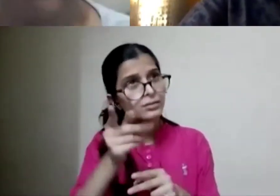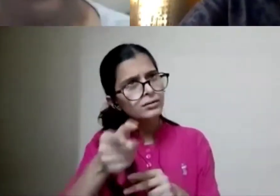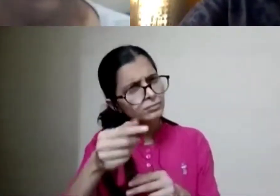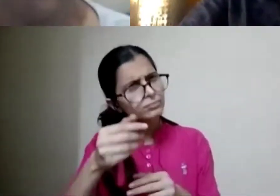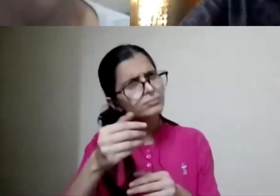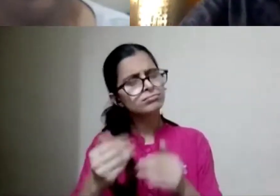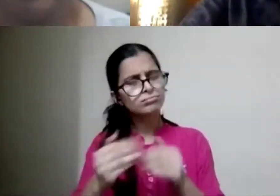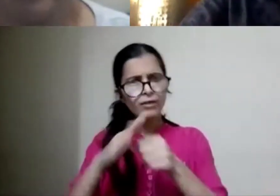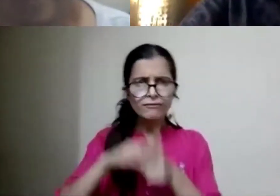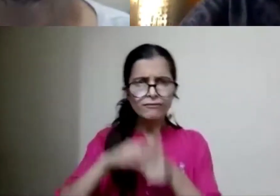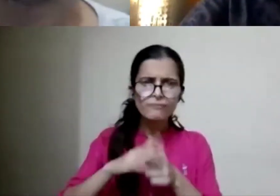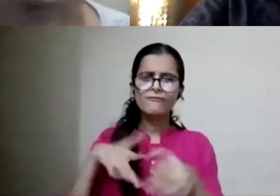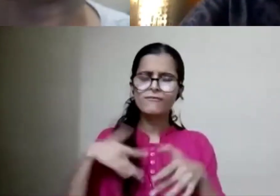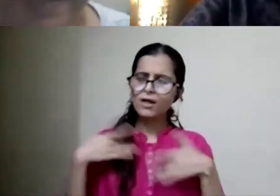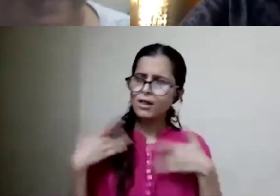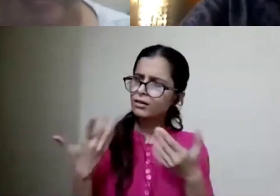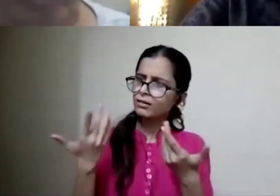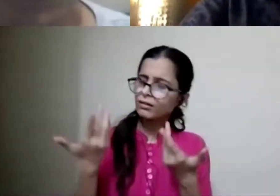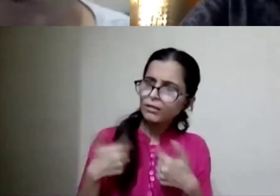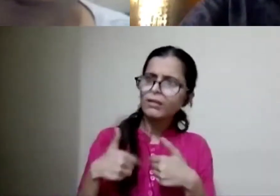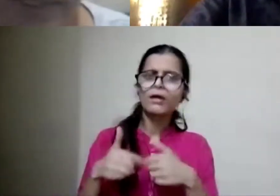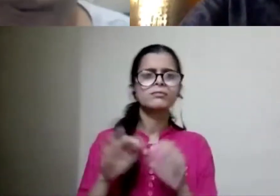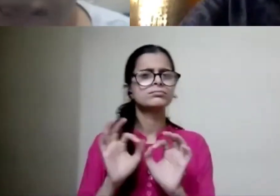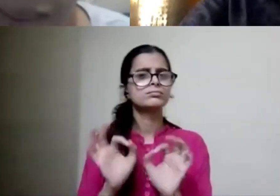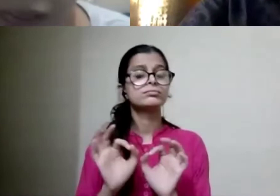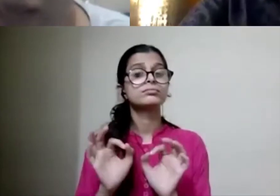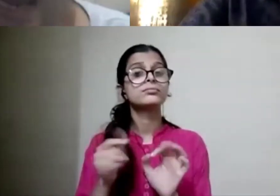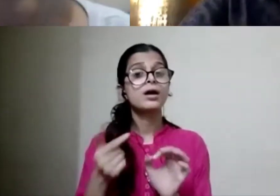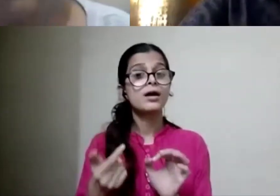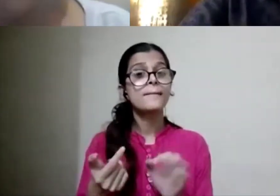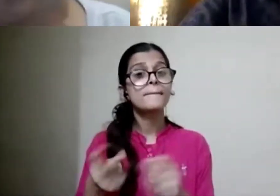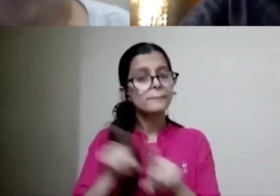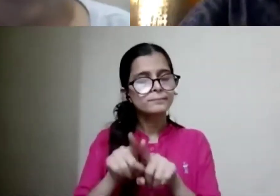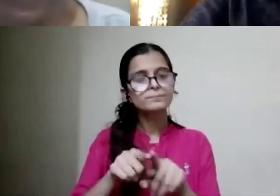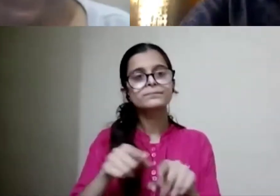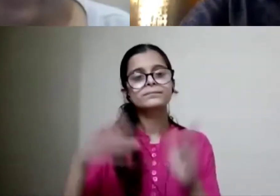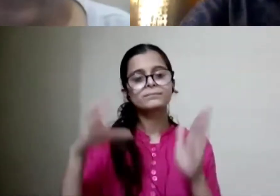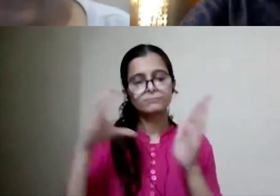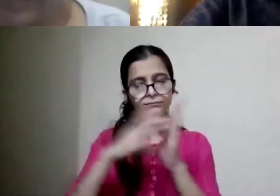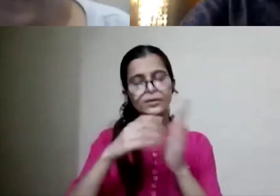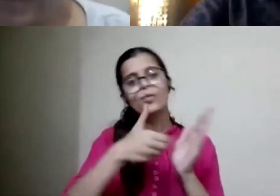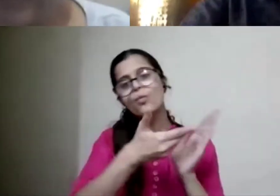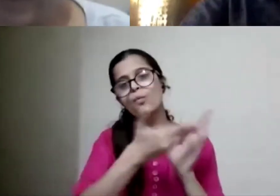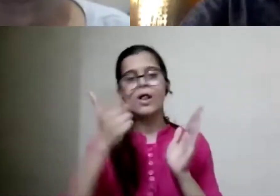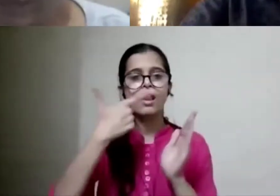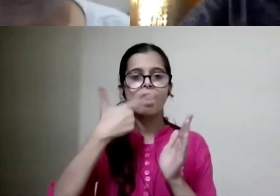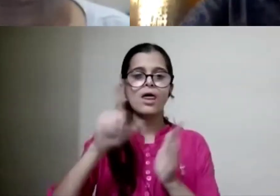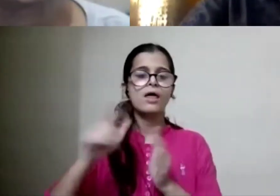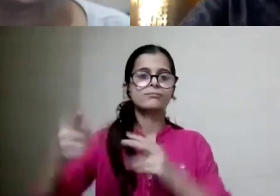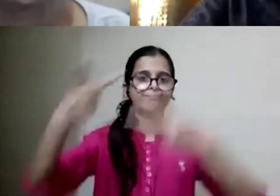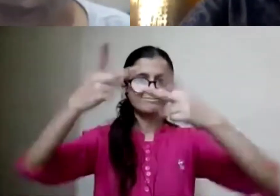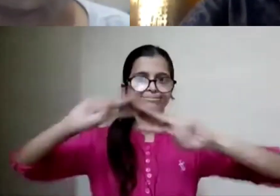up with a very different, otherwise it's true, the text allows for all the interpretations which have come.